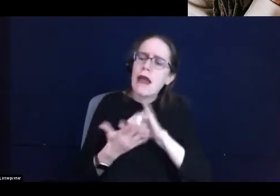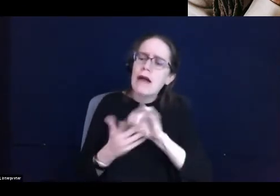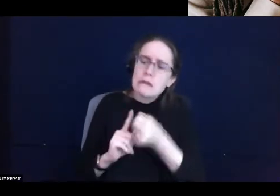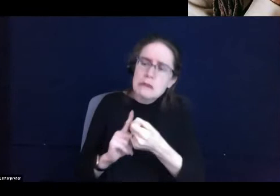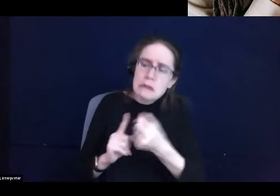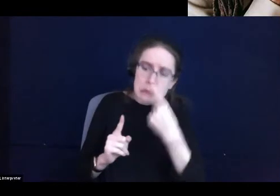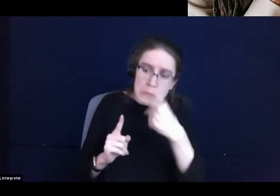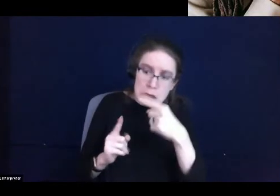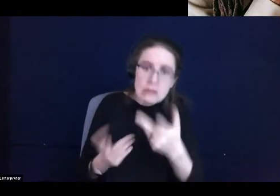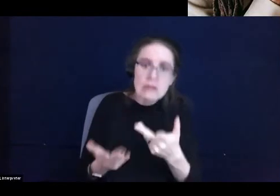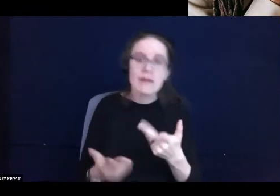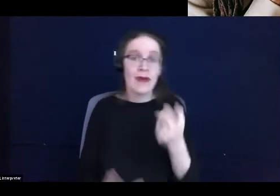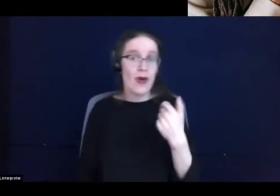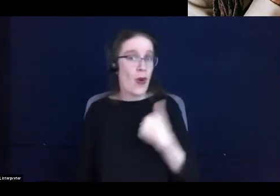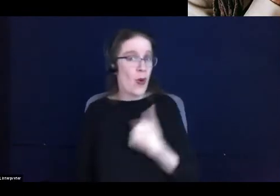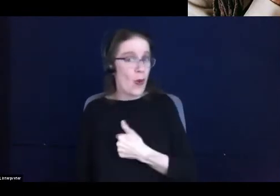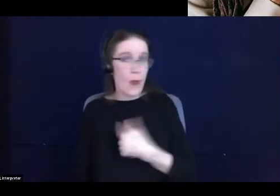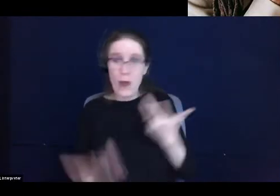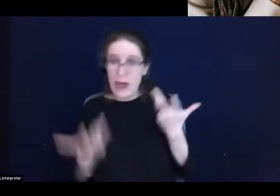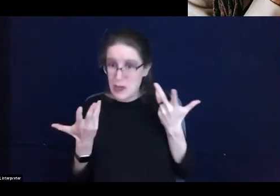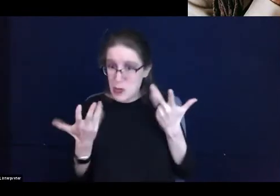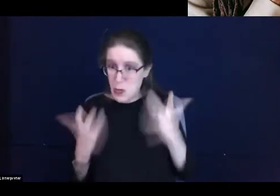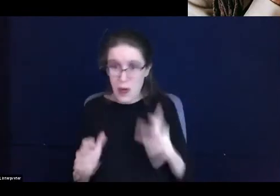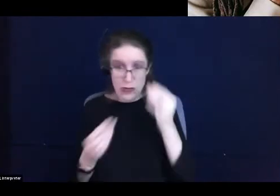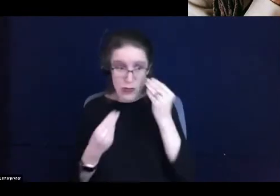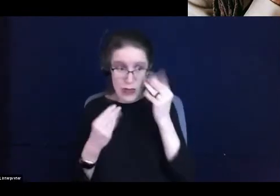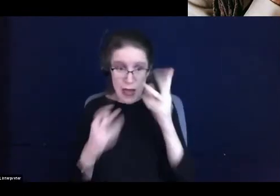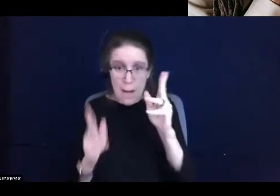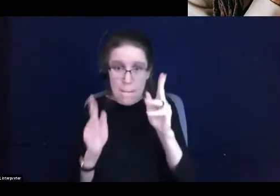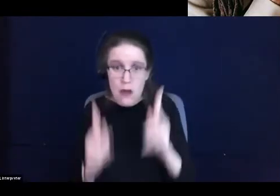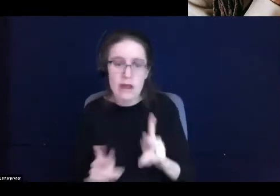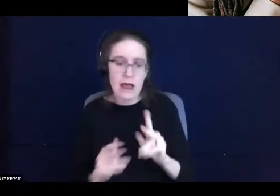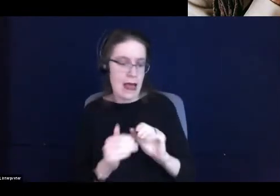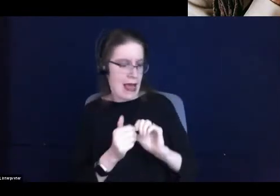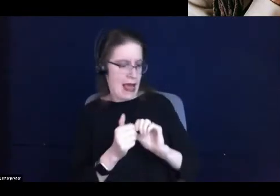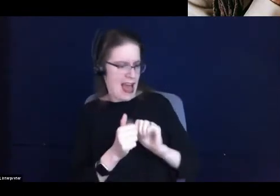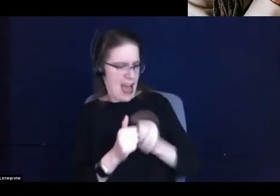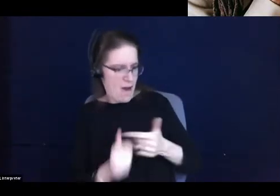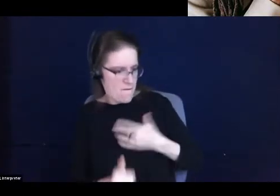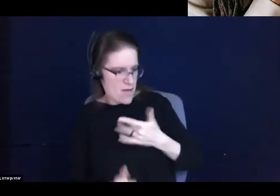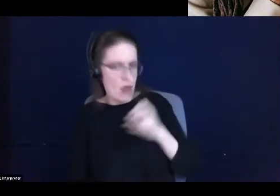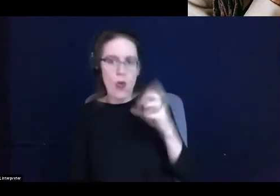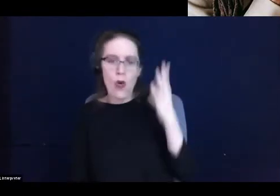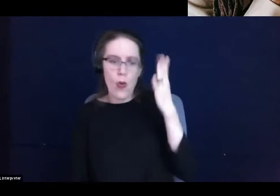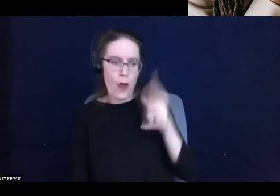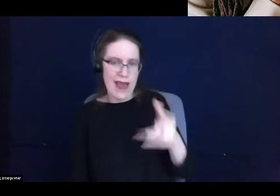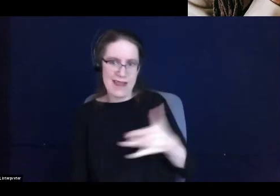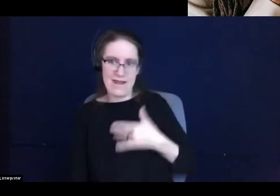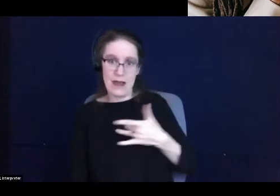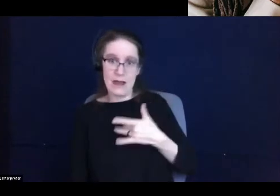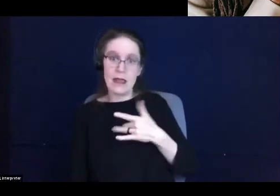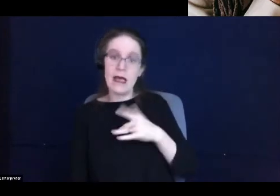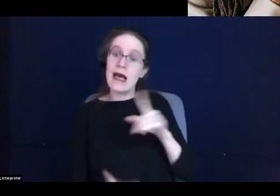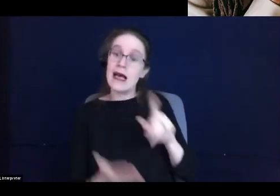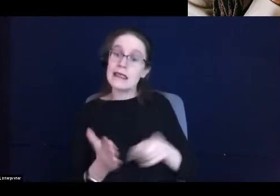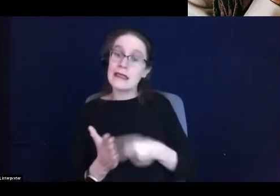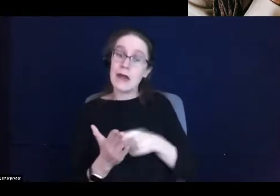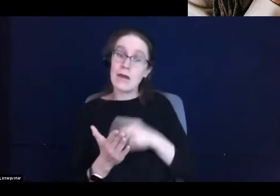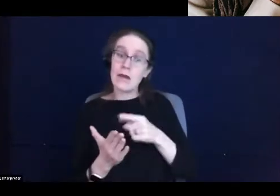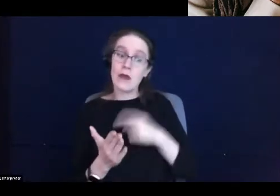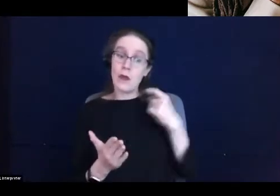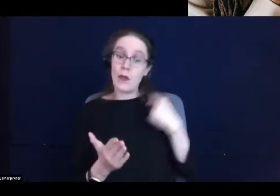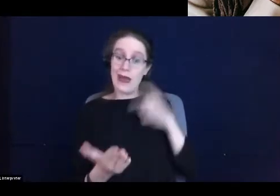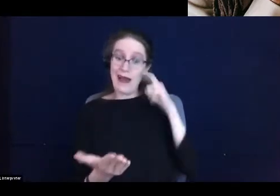We don't want to tell people how they feel or why they feel that way. And sometimes when we identify people's emotions, we might get it